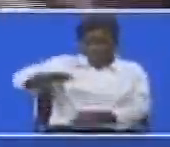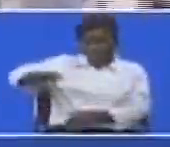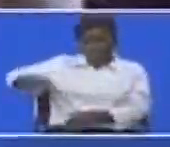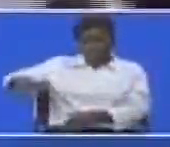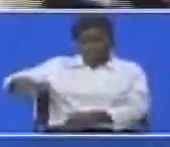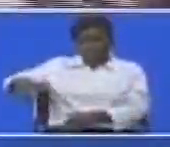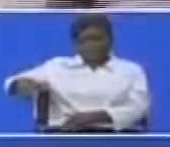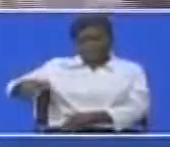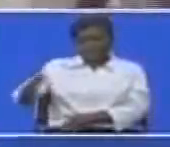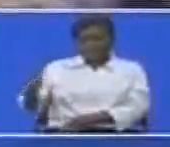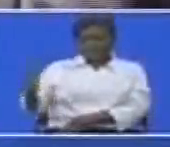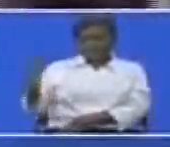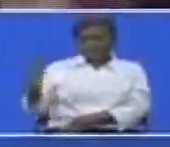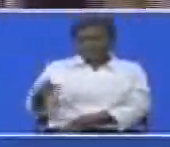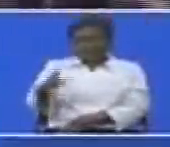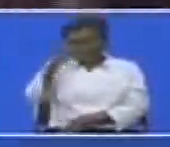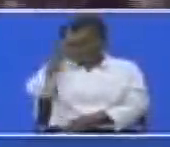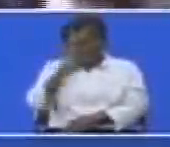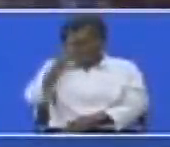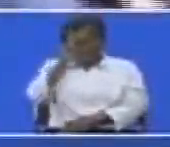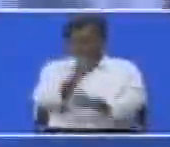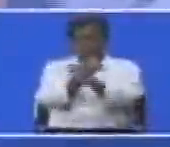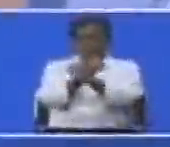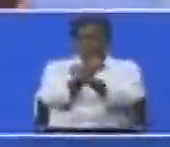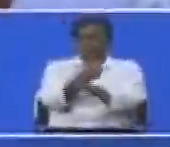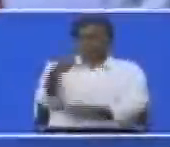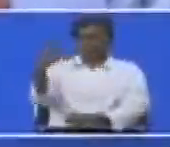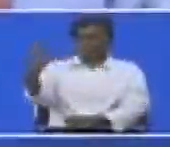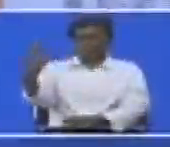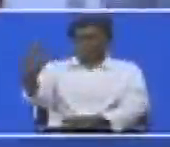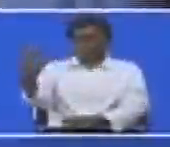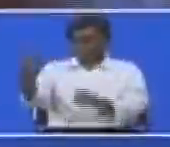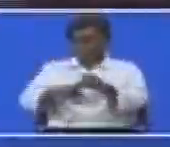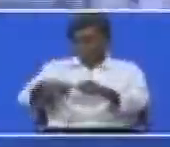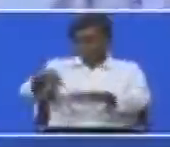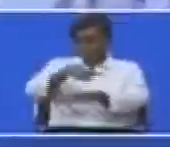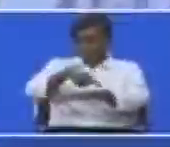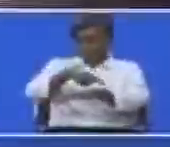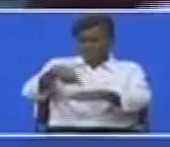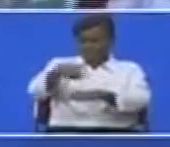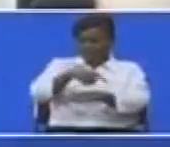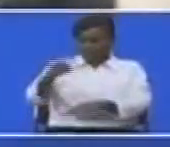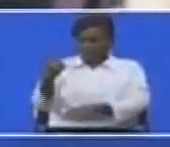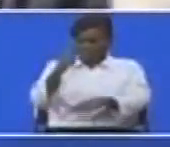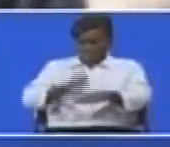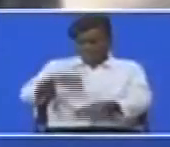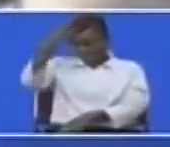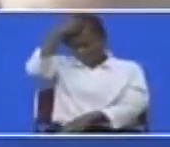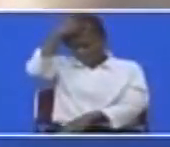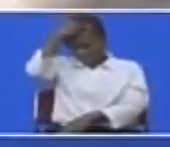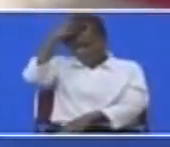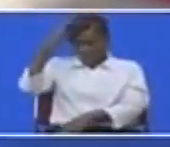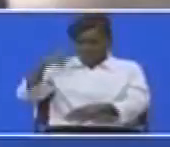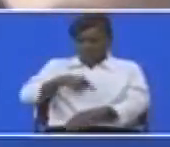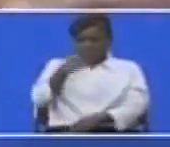PK5 under heavy UN and Vatican protection. The 26-hour visit to Bangui was the first time the Pope has visited